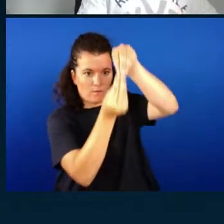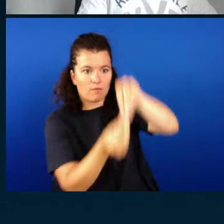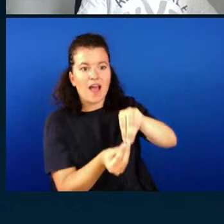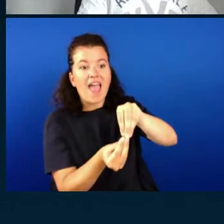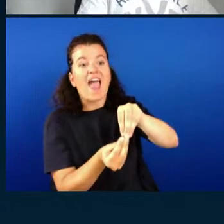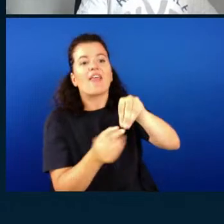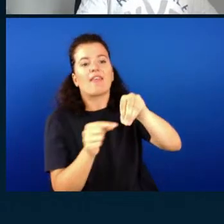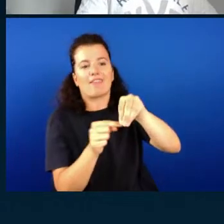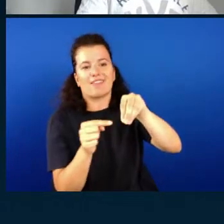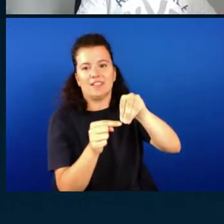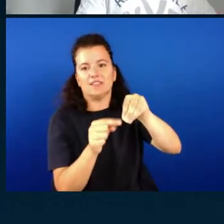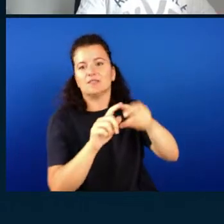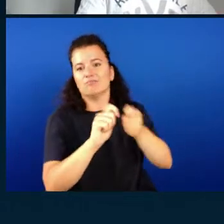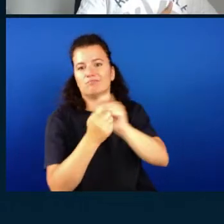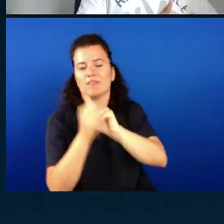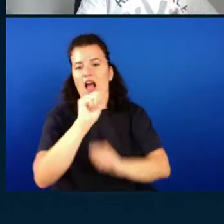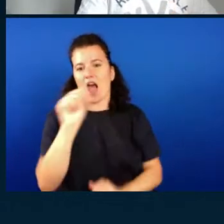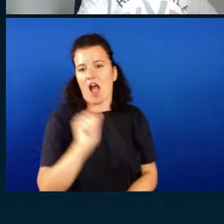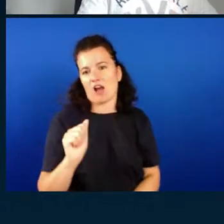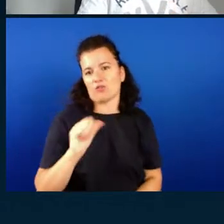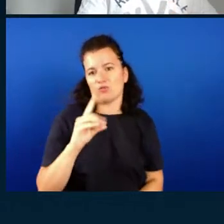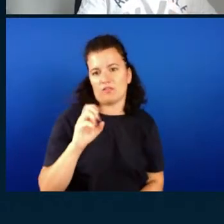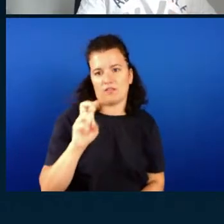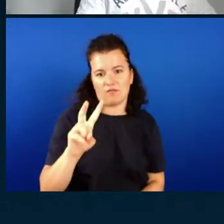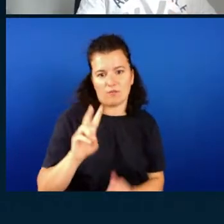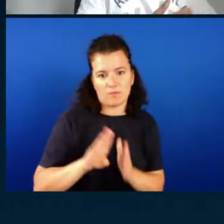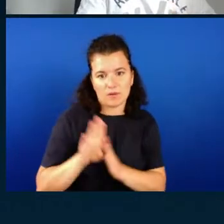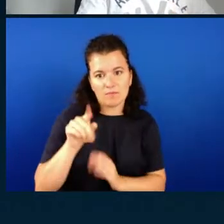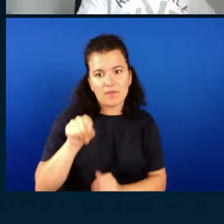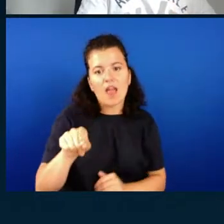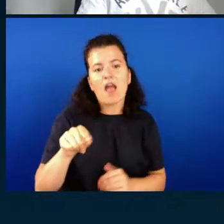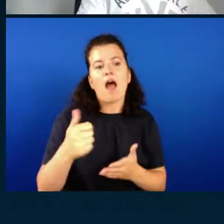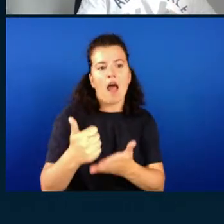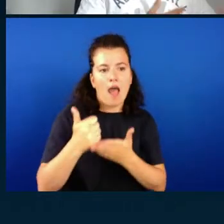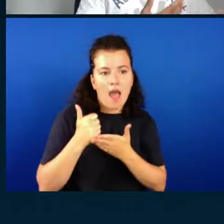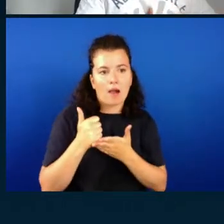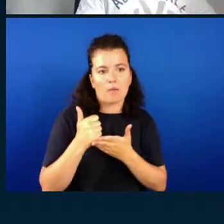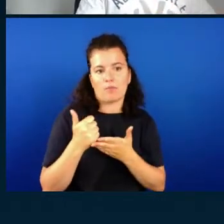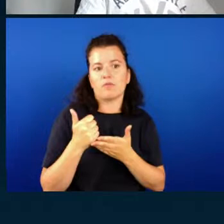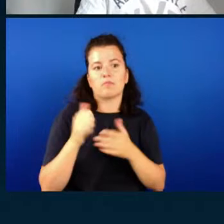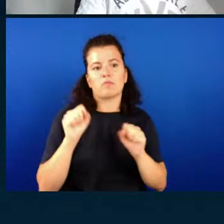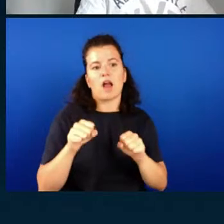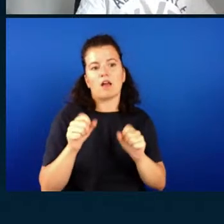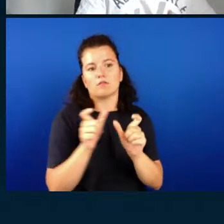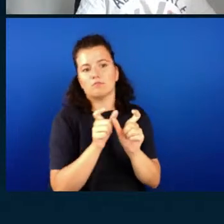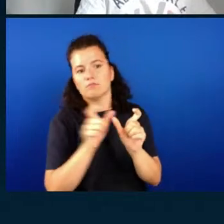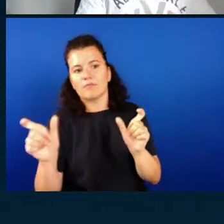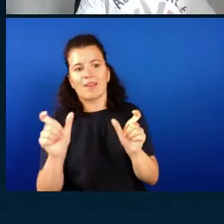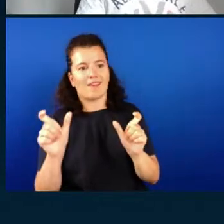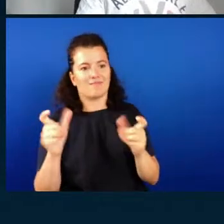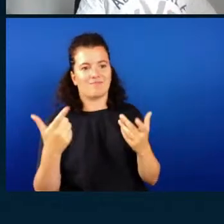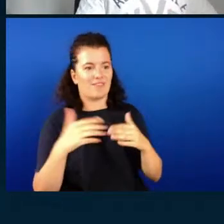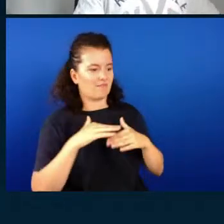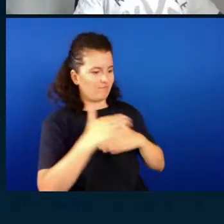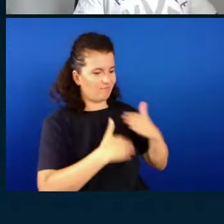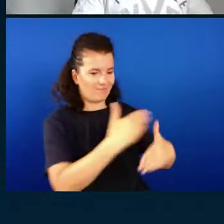improve their release pipelines, view or customizing it, so the experience of it would be